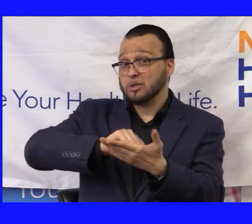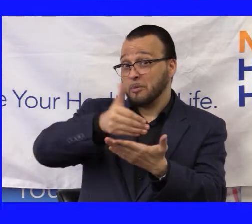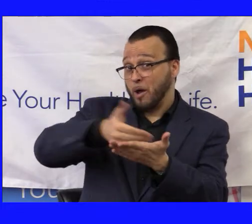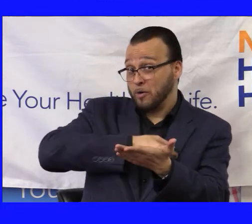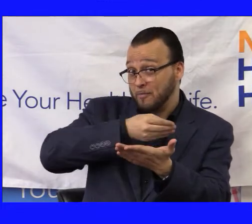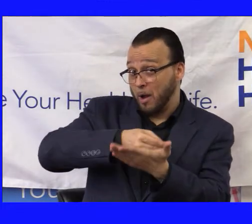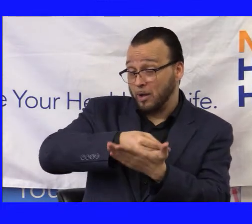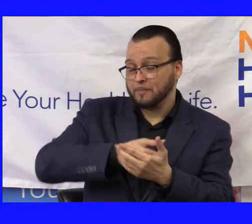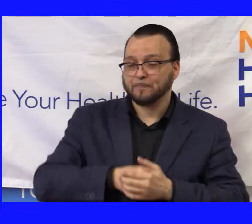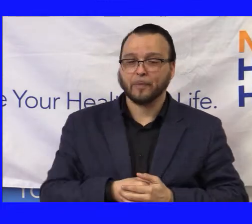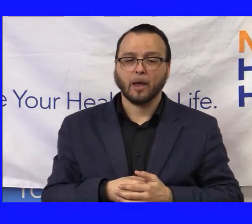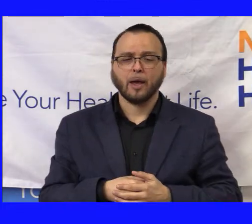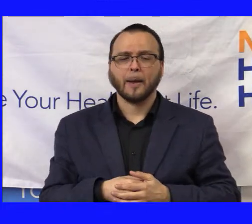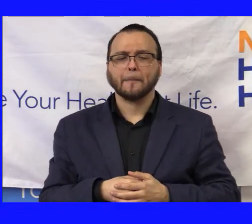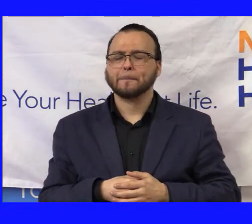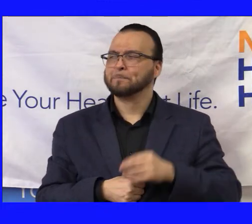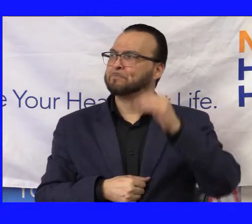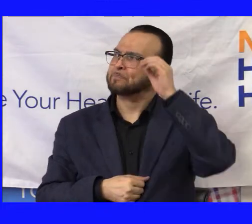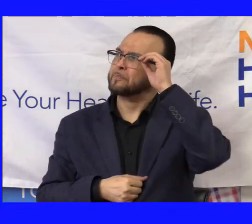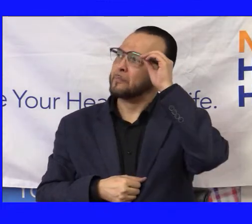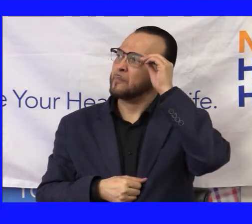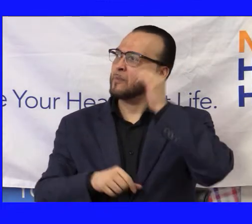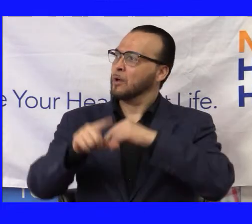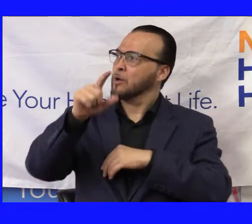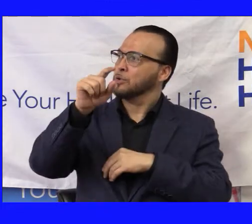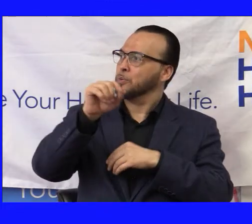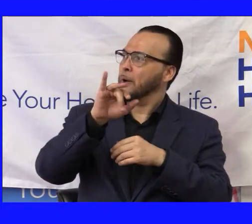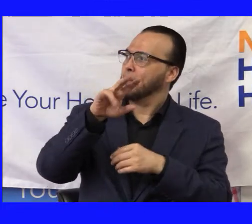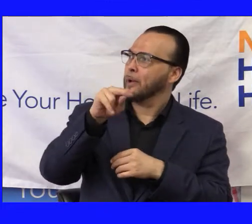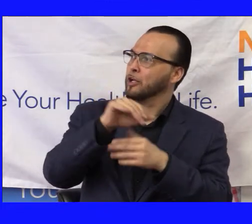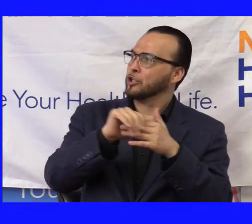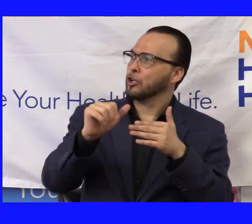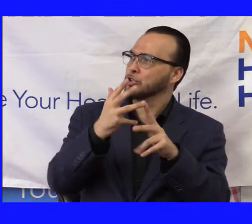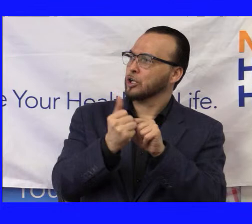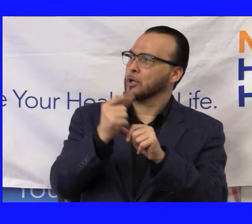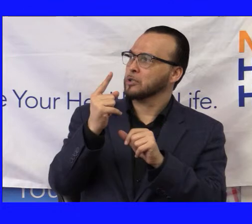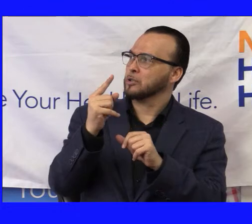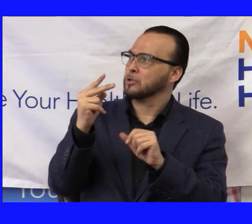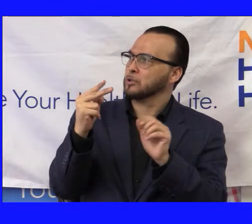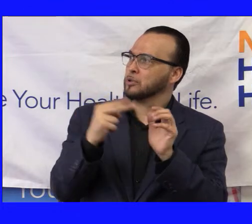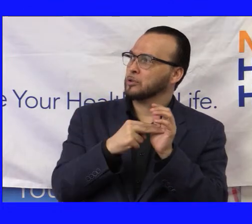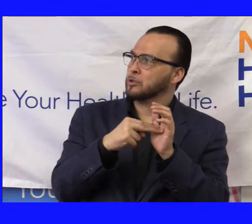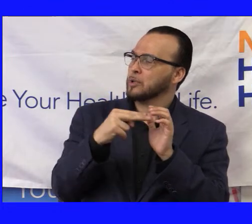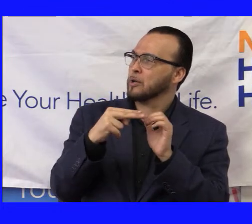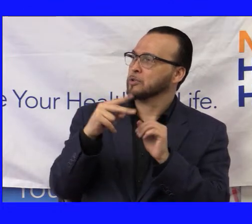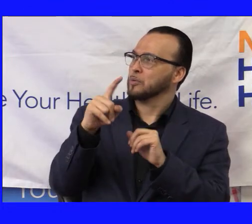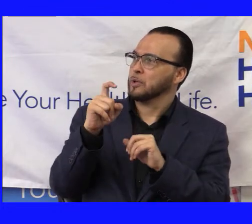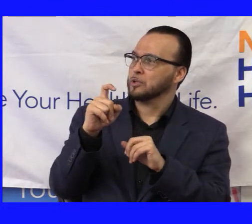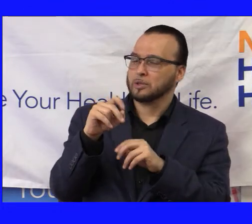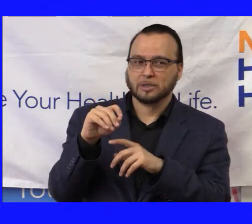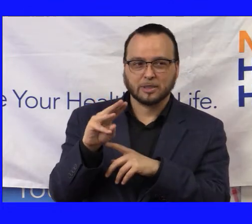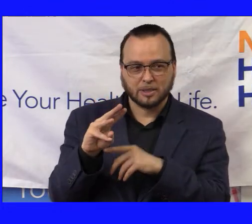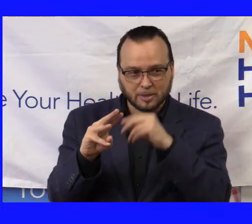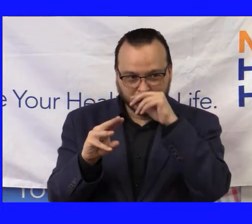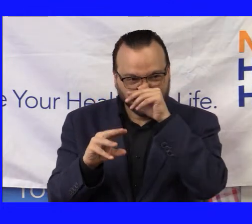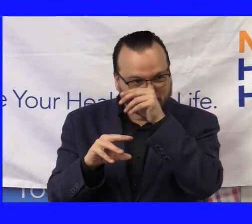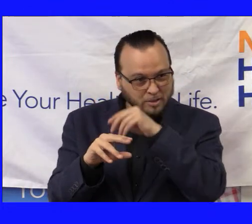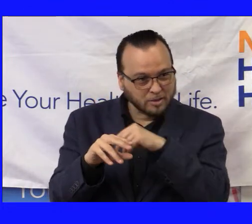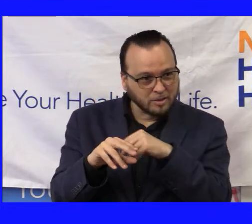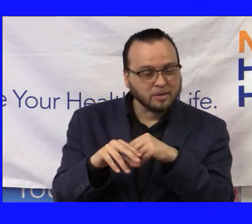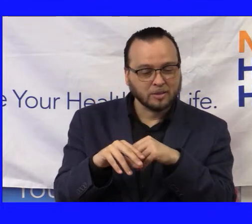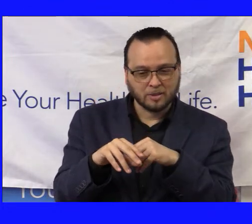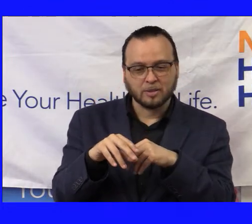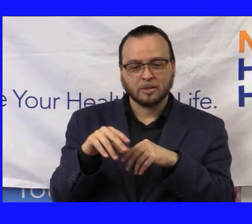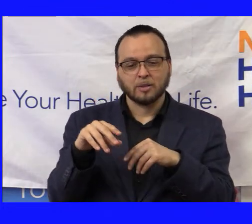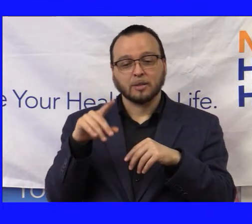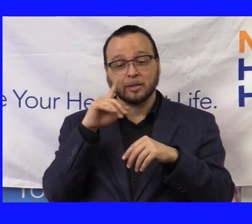there, the $20 million got us 2,100 shifts, and the not to exceed, if we go up to 60,